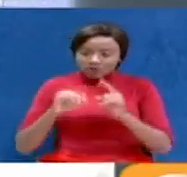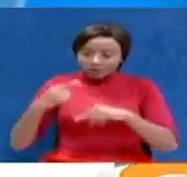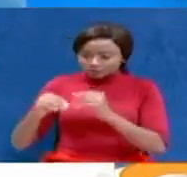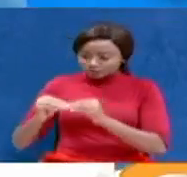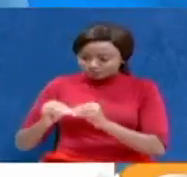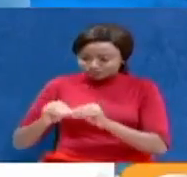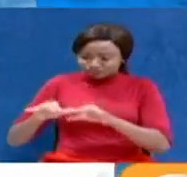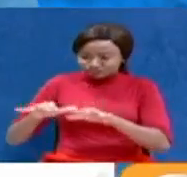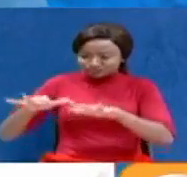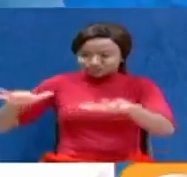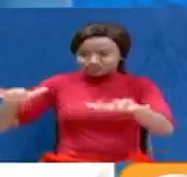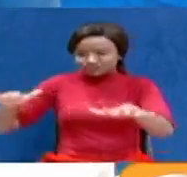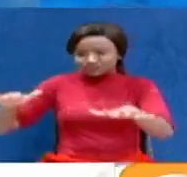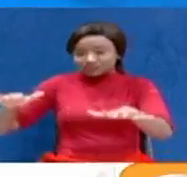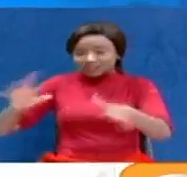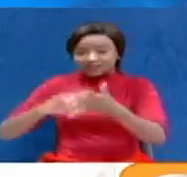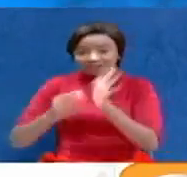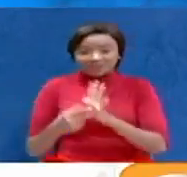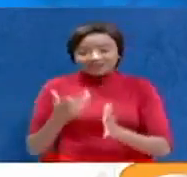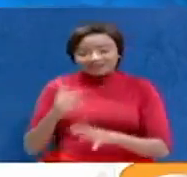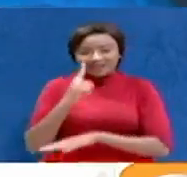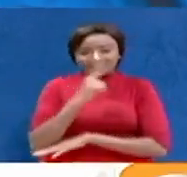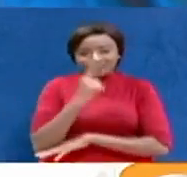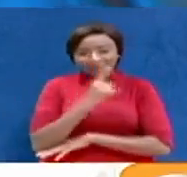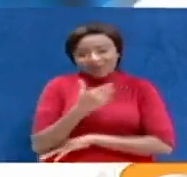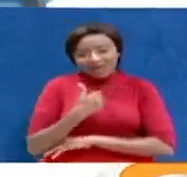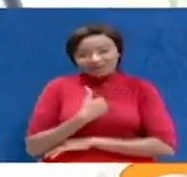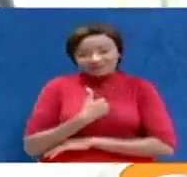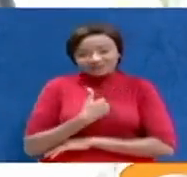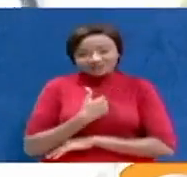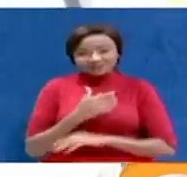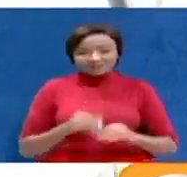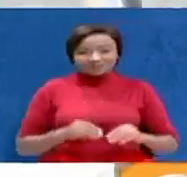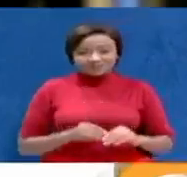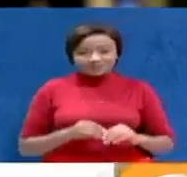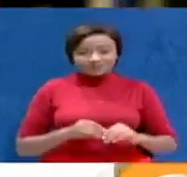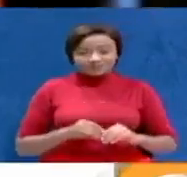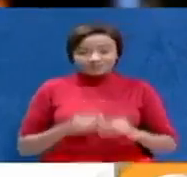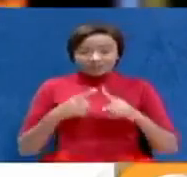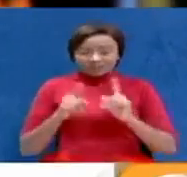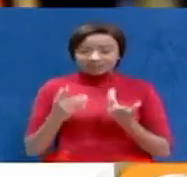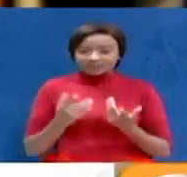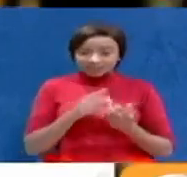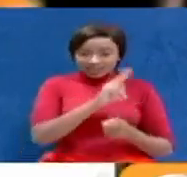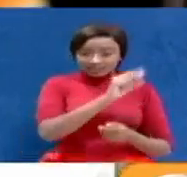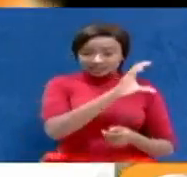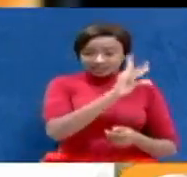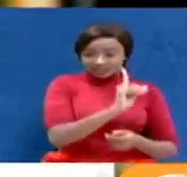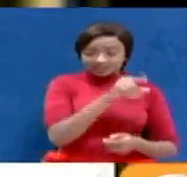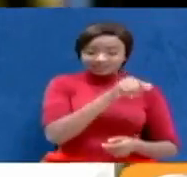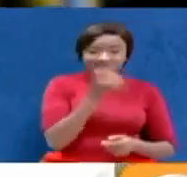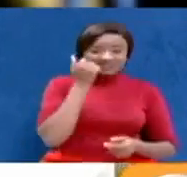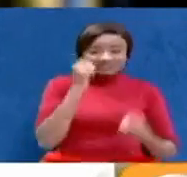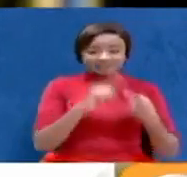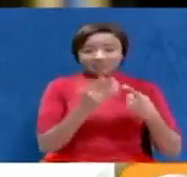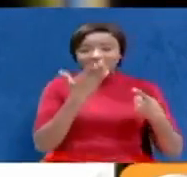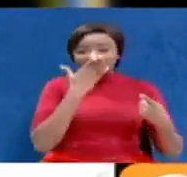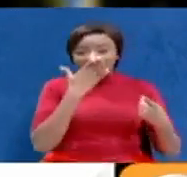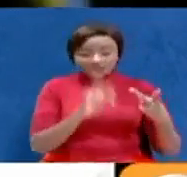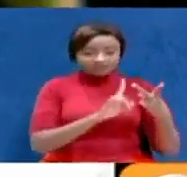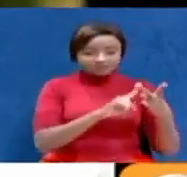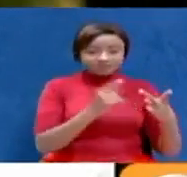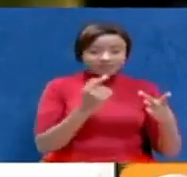tested Kenya's health system, revealing a silent threat to the fight against COVID-19, the burden of non-communicable diseases, such as diabetes and